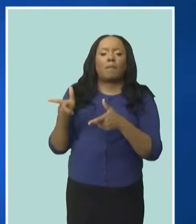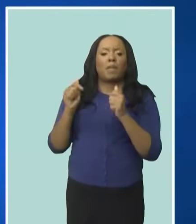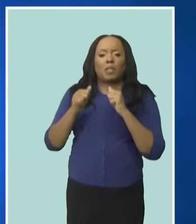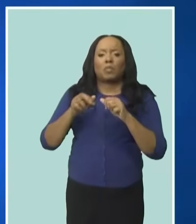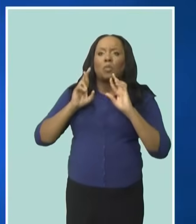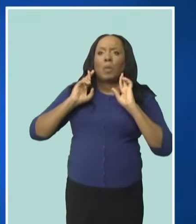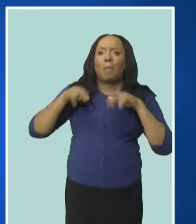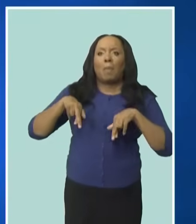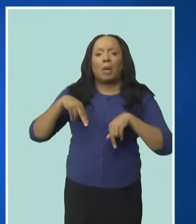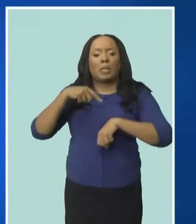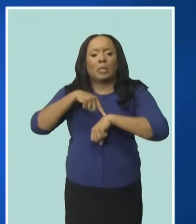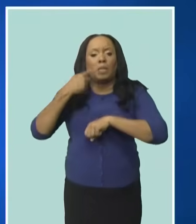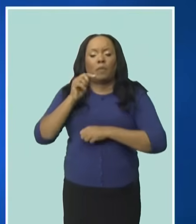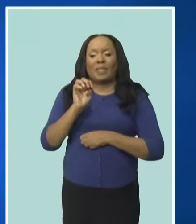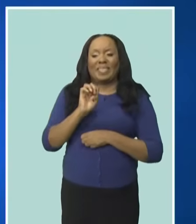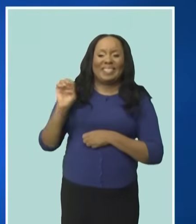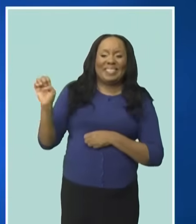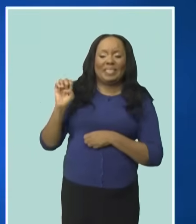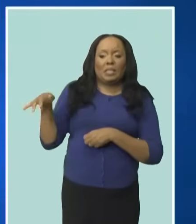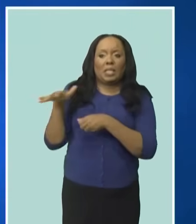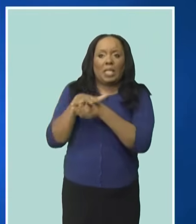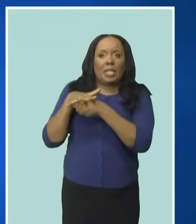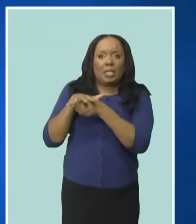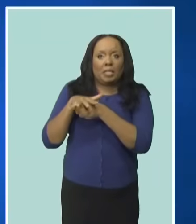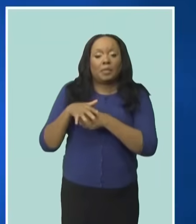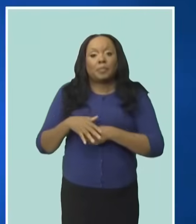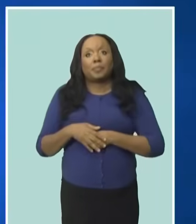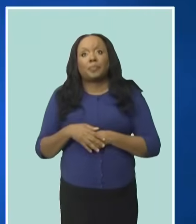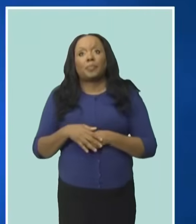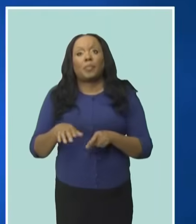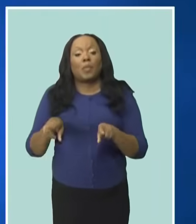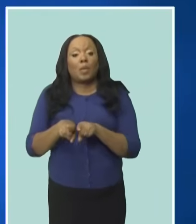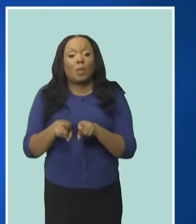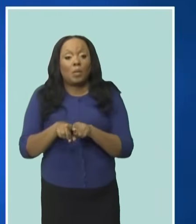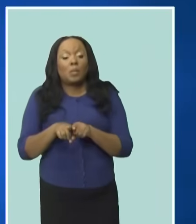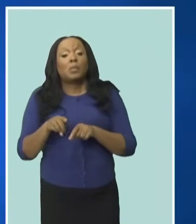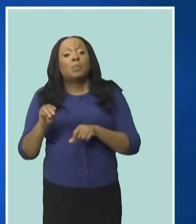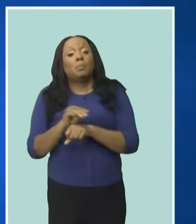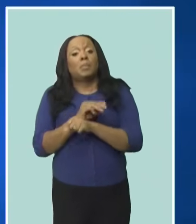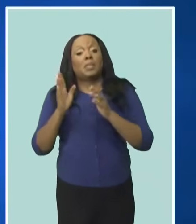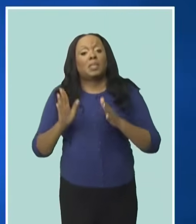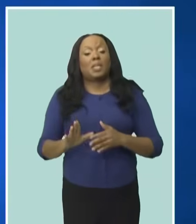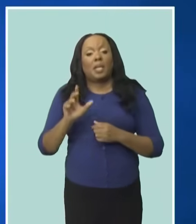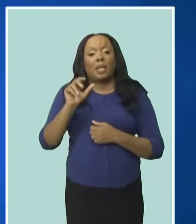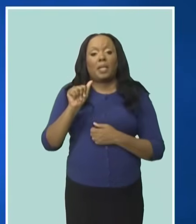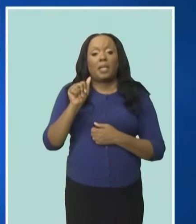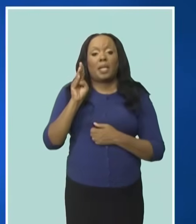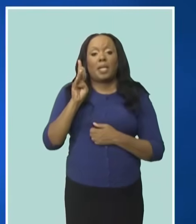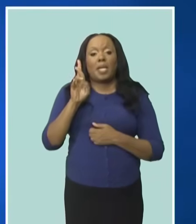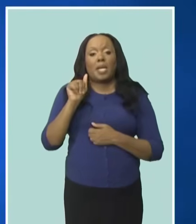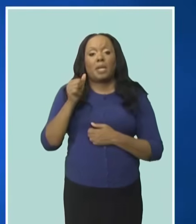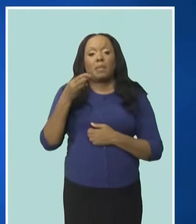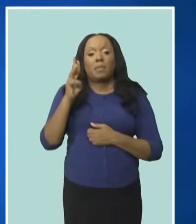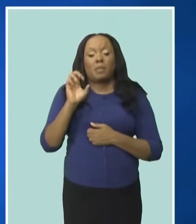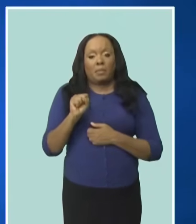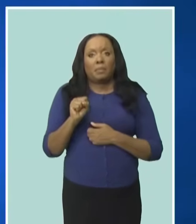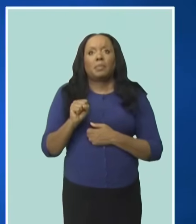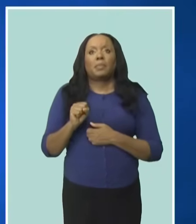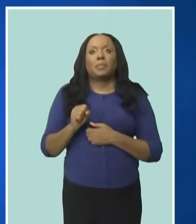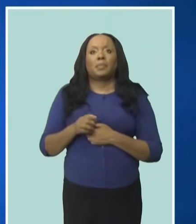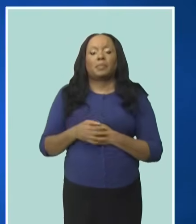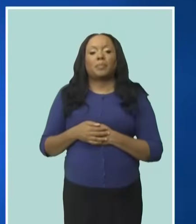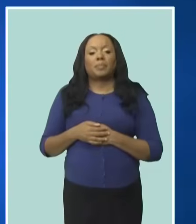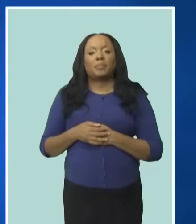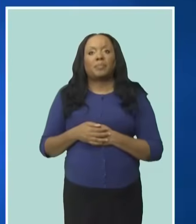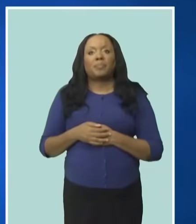developing eastern and southeastern districts. Also addressing the event was Minister of Home Affairs and Information Wilfred